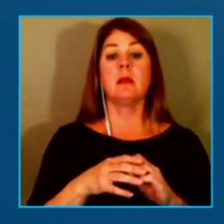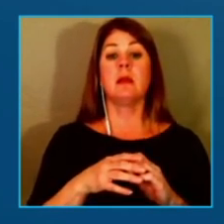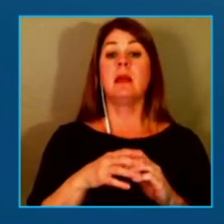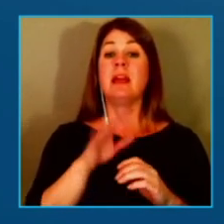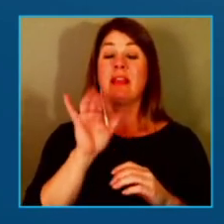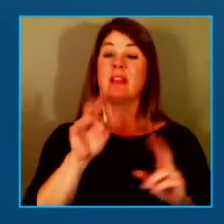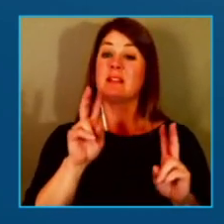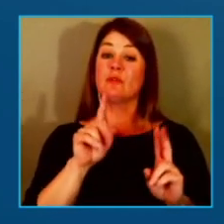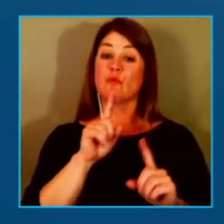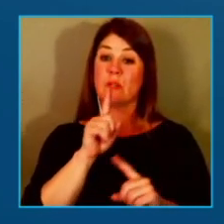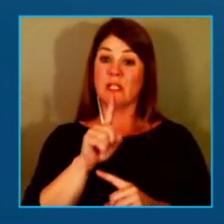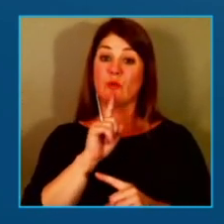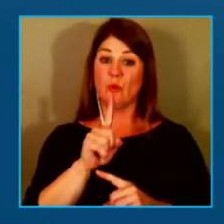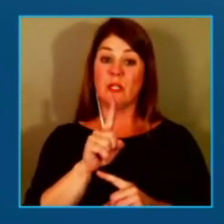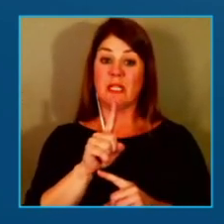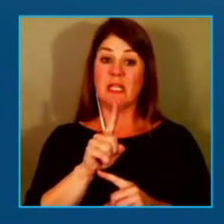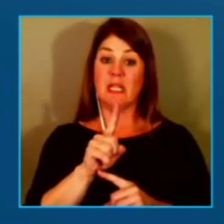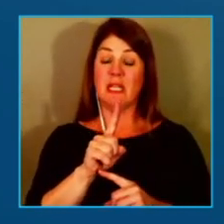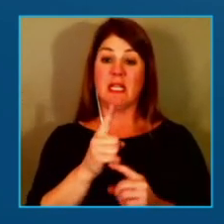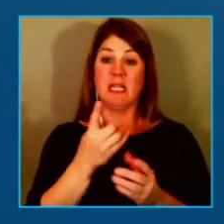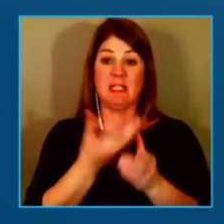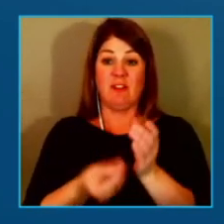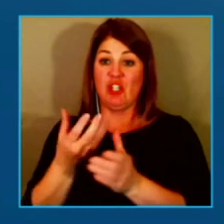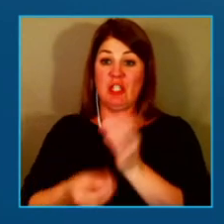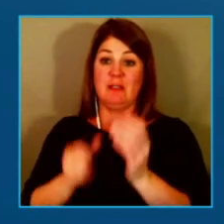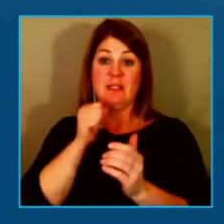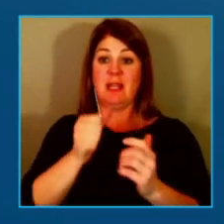very deficient and does not meet,